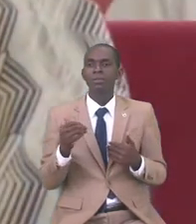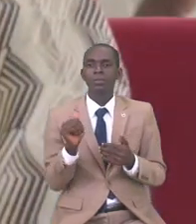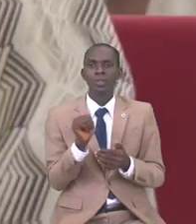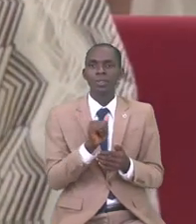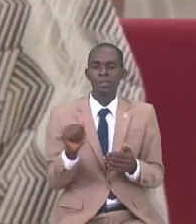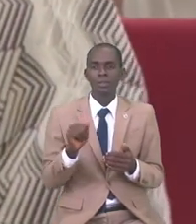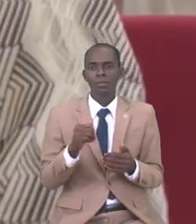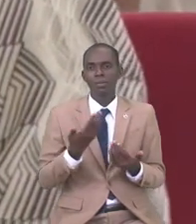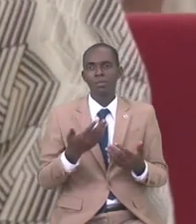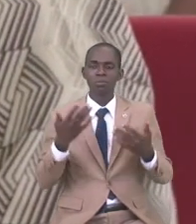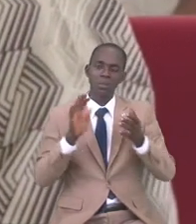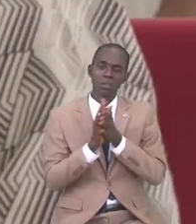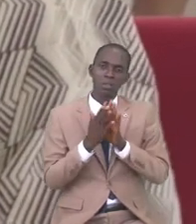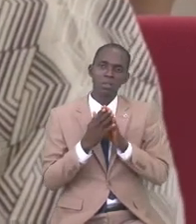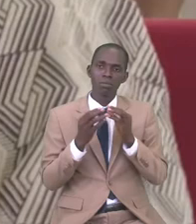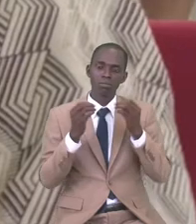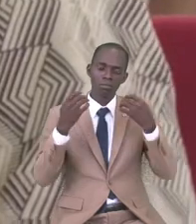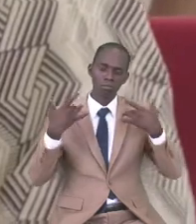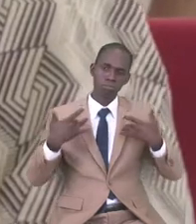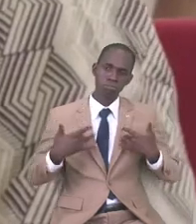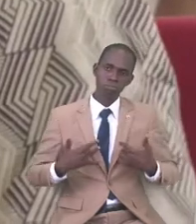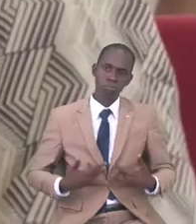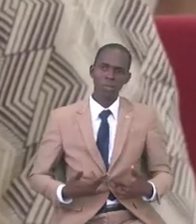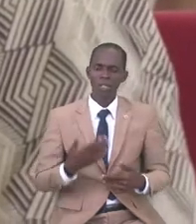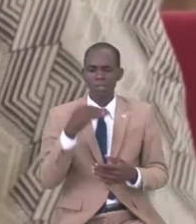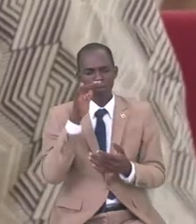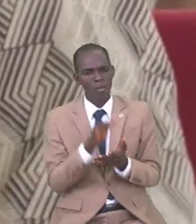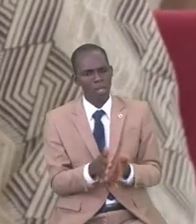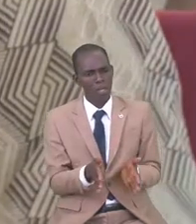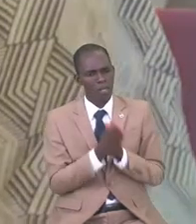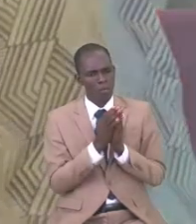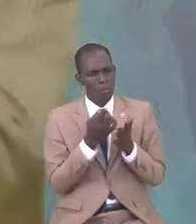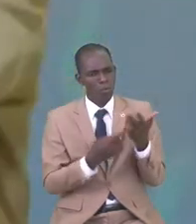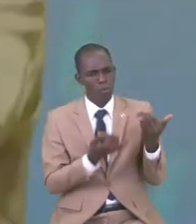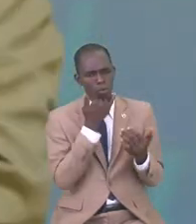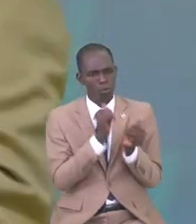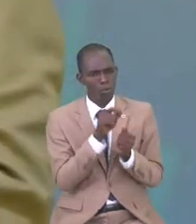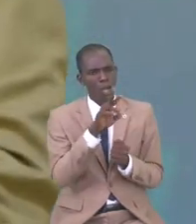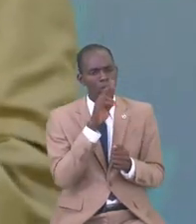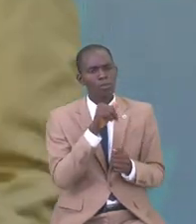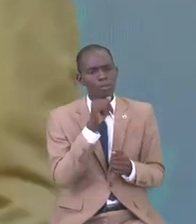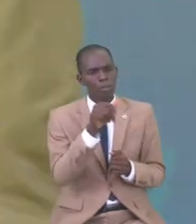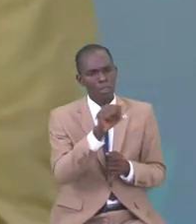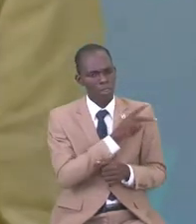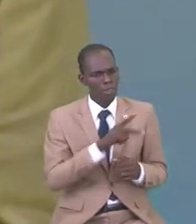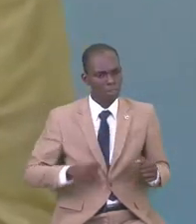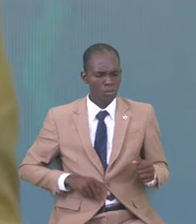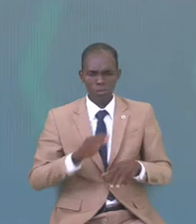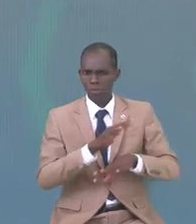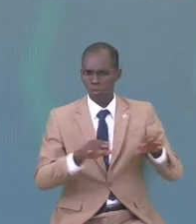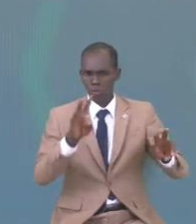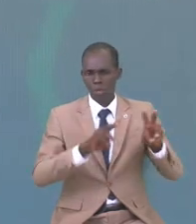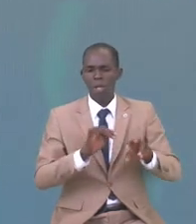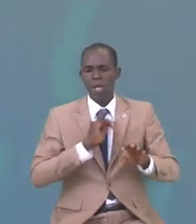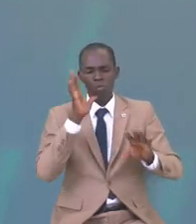sucking. And then the wife said, what's the problem with you? Are you not the king? I'll give you the vineyard of Naboth.